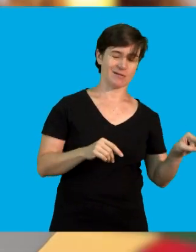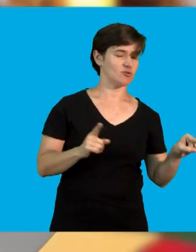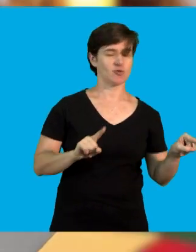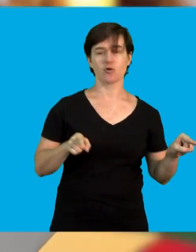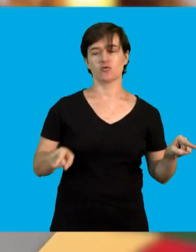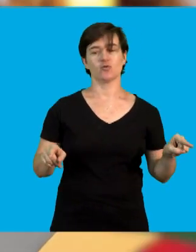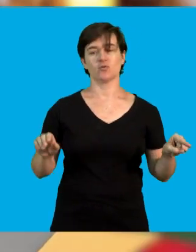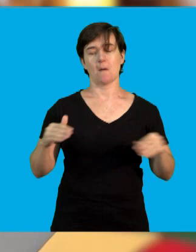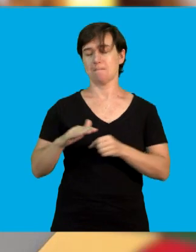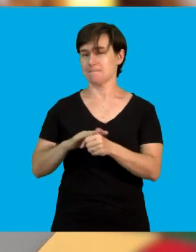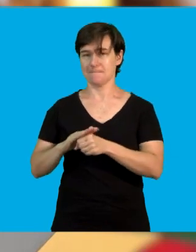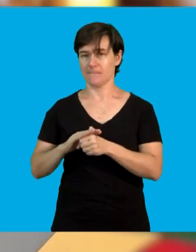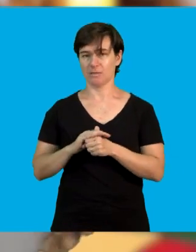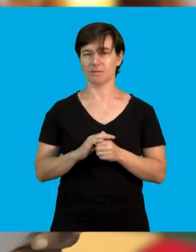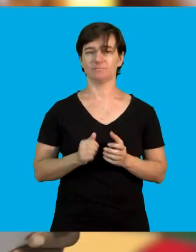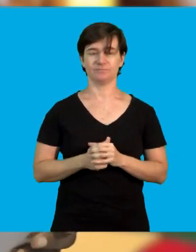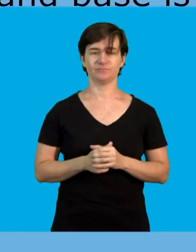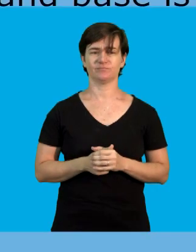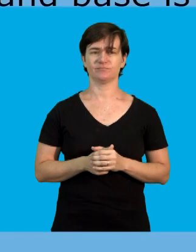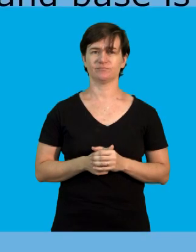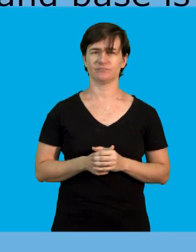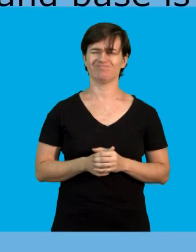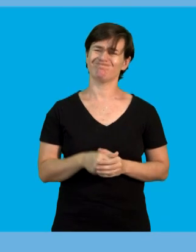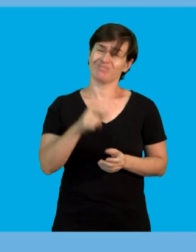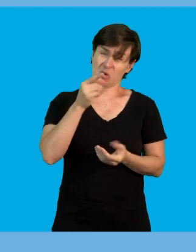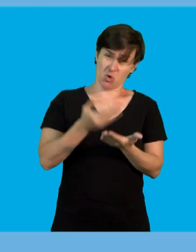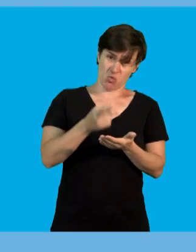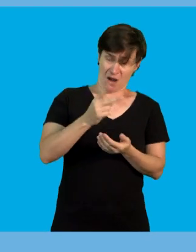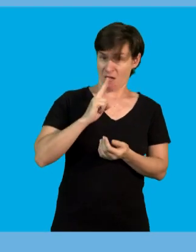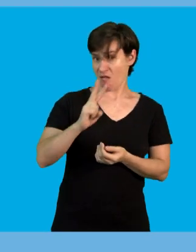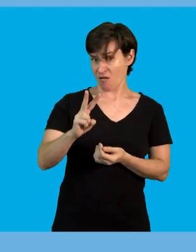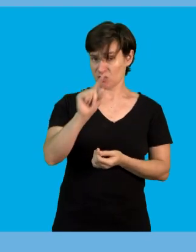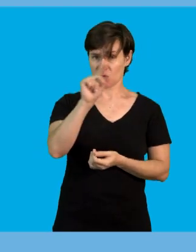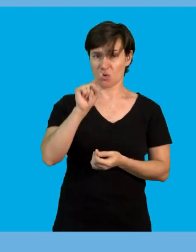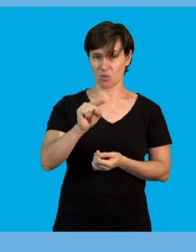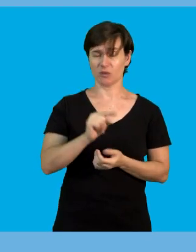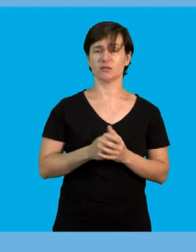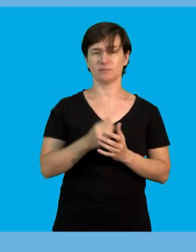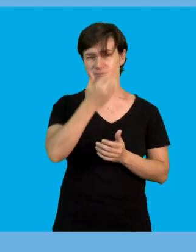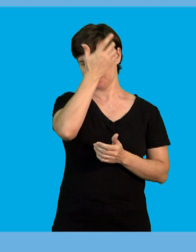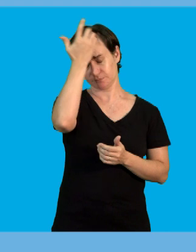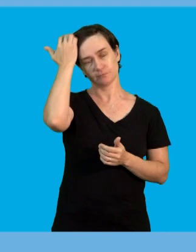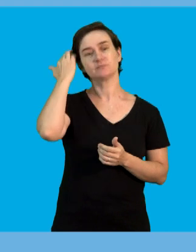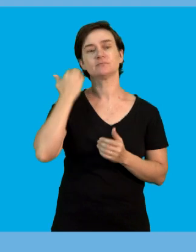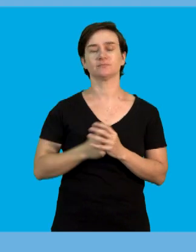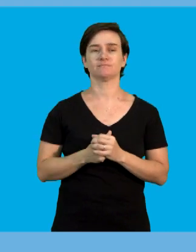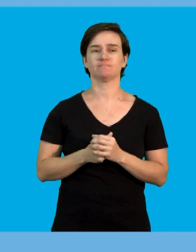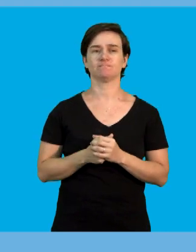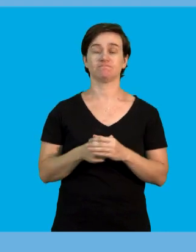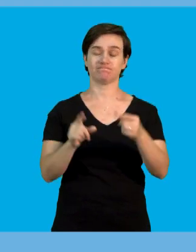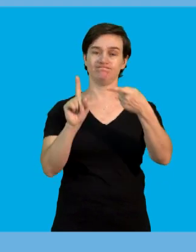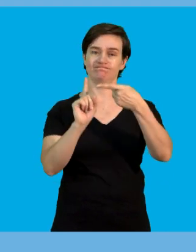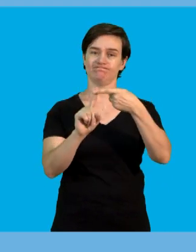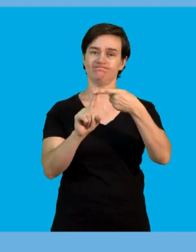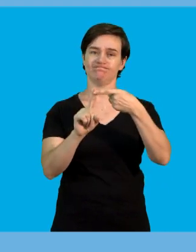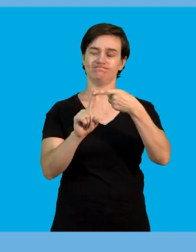being basic or neutral. So with what we know, can we then be able to answer the following questions? The questions that